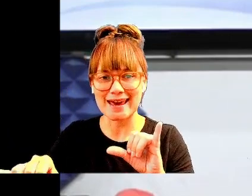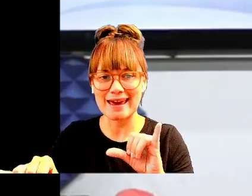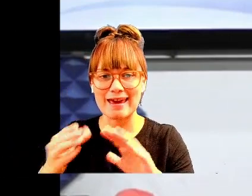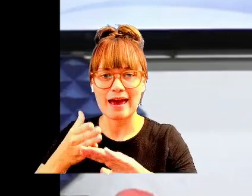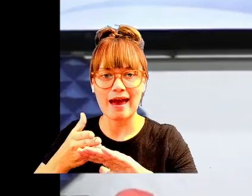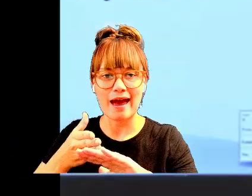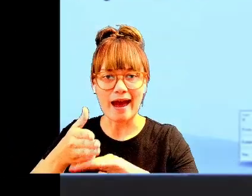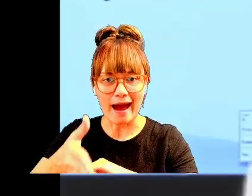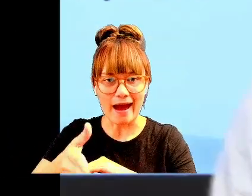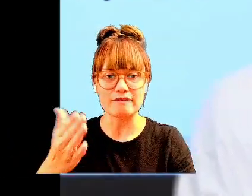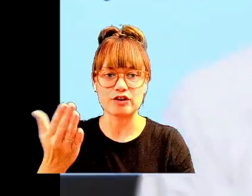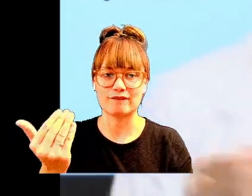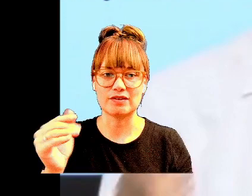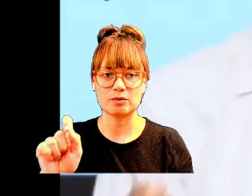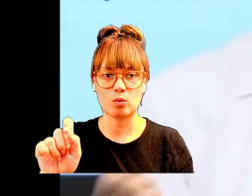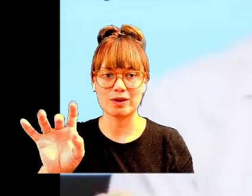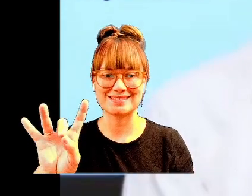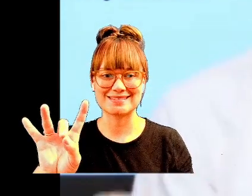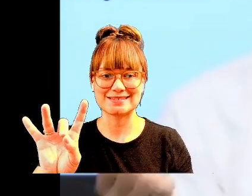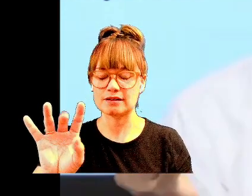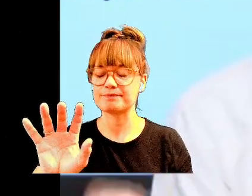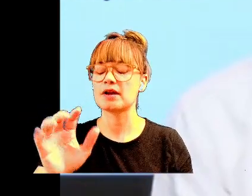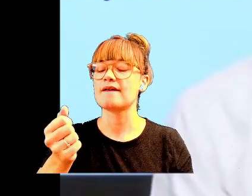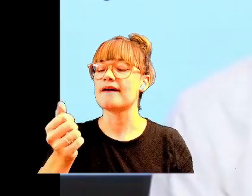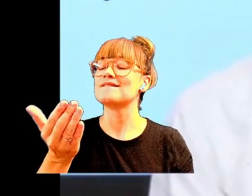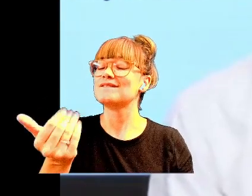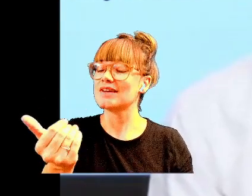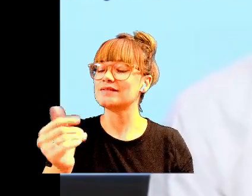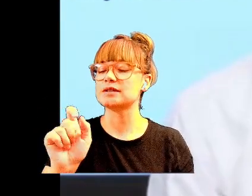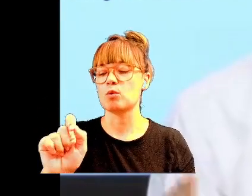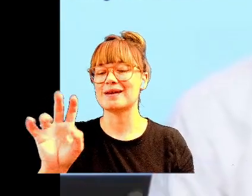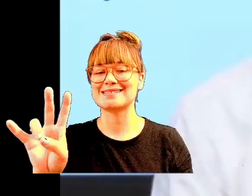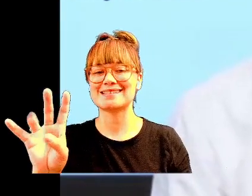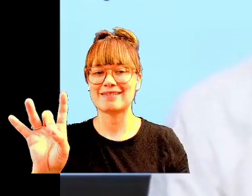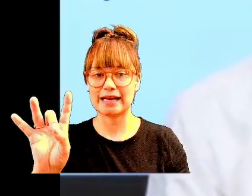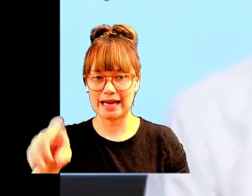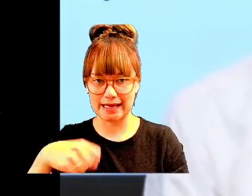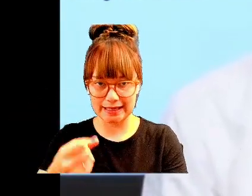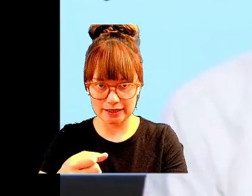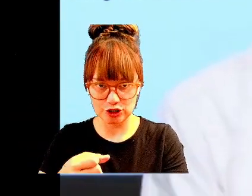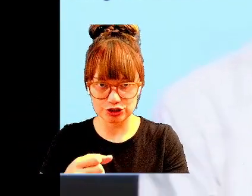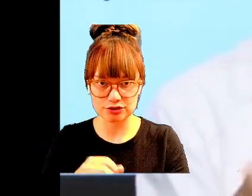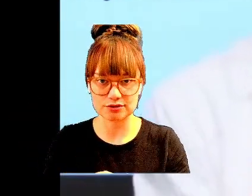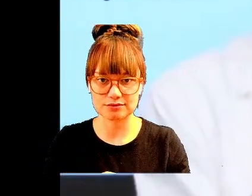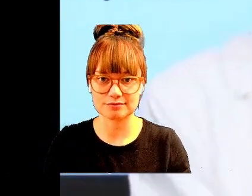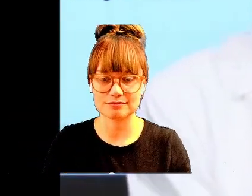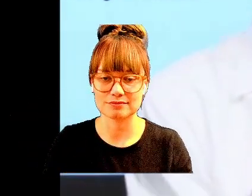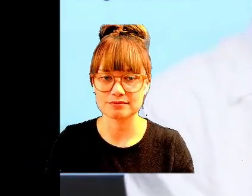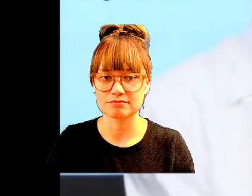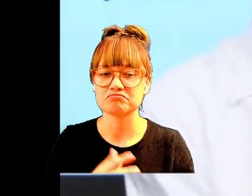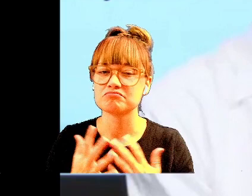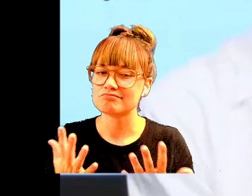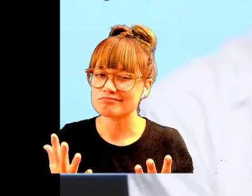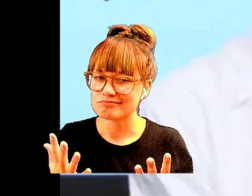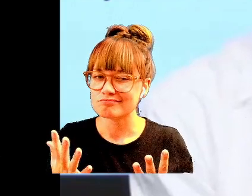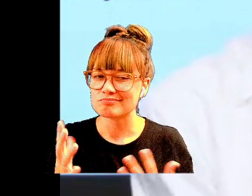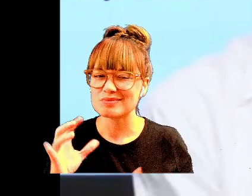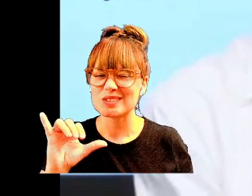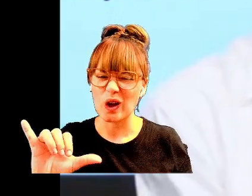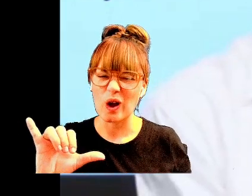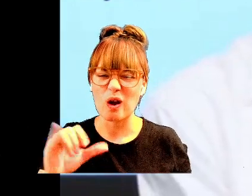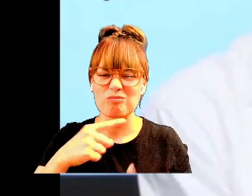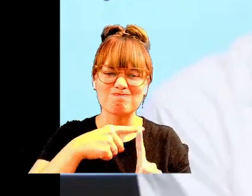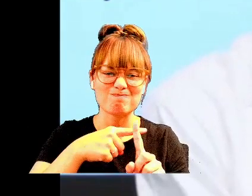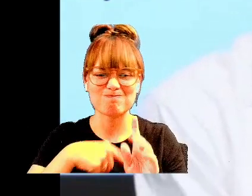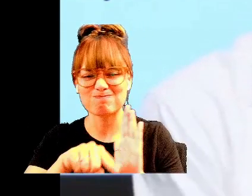15.78 years? So that's the double-edged sword of radiation therapy, is it helps you decrease the